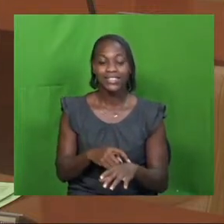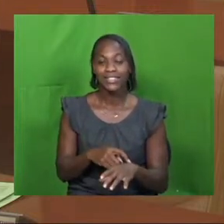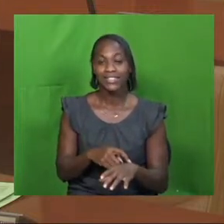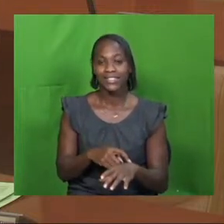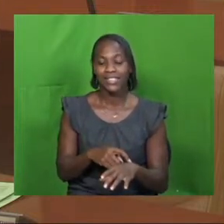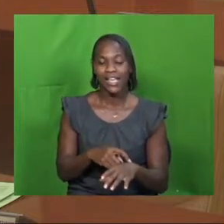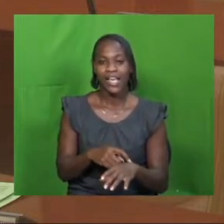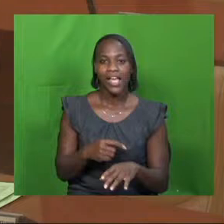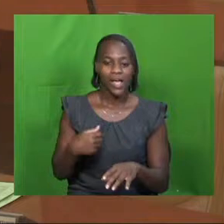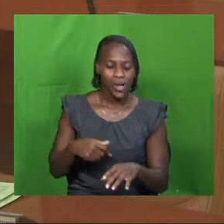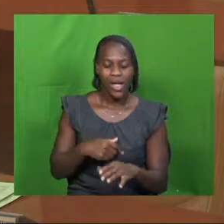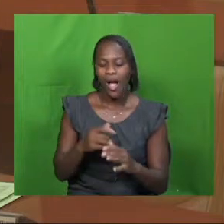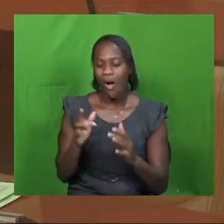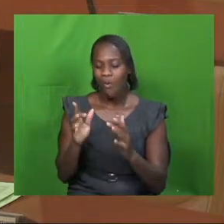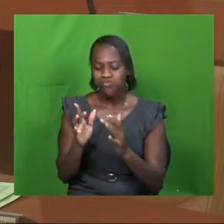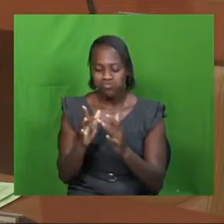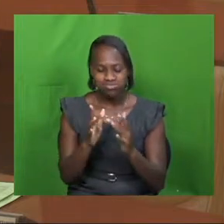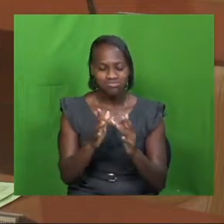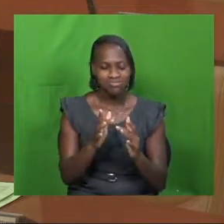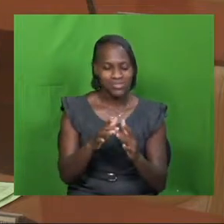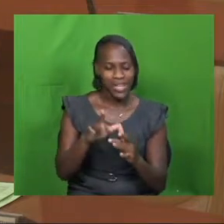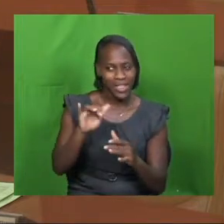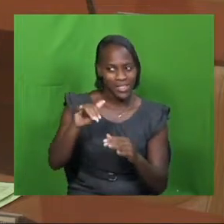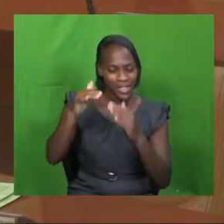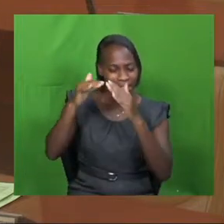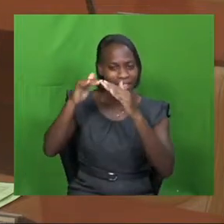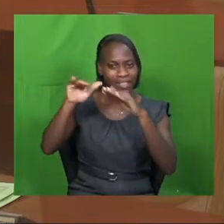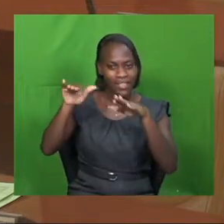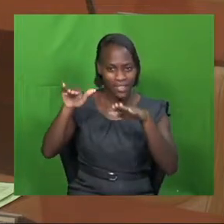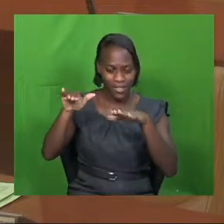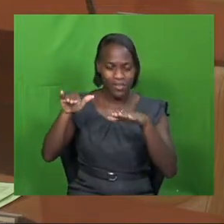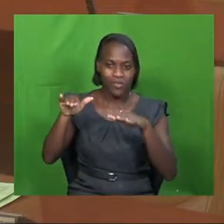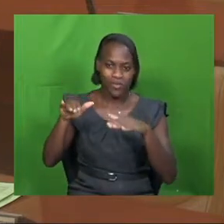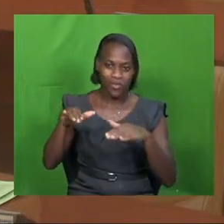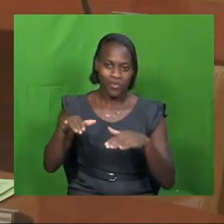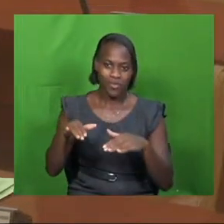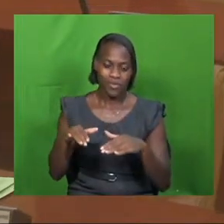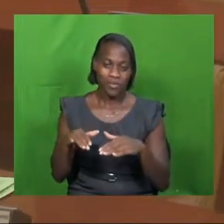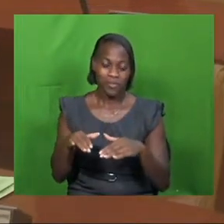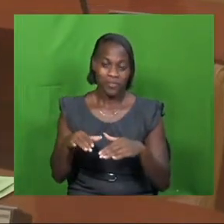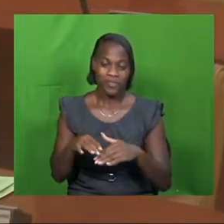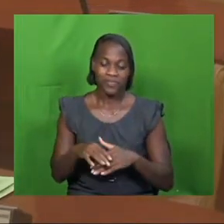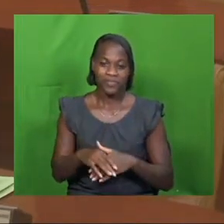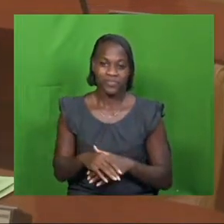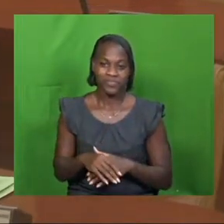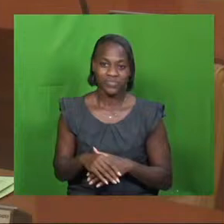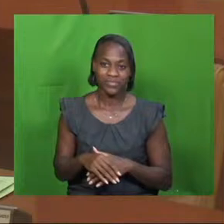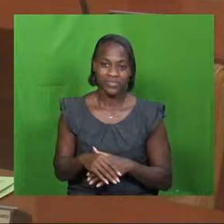have engaged at that high level. So, Speaker, not to belabor the point,